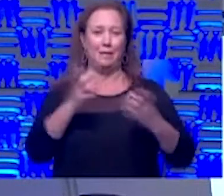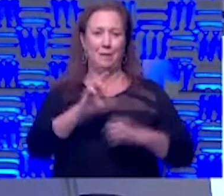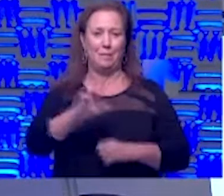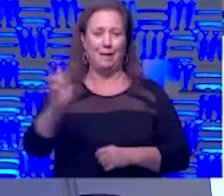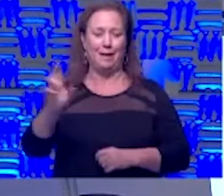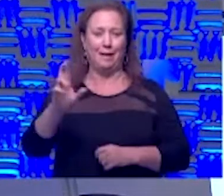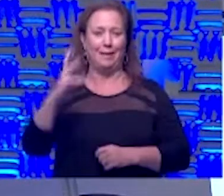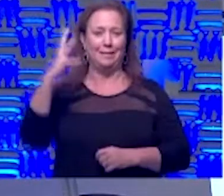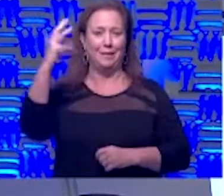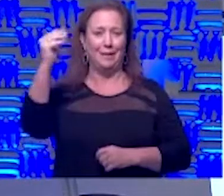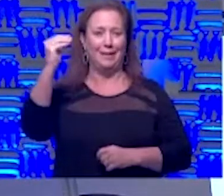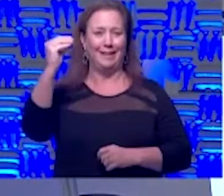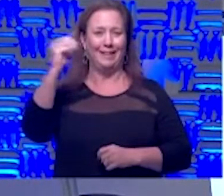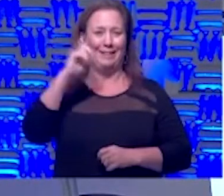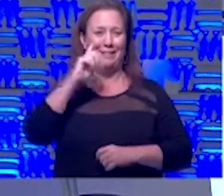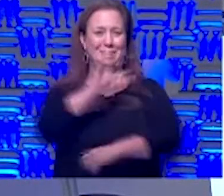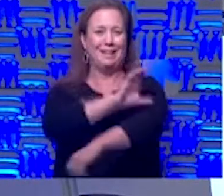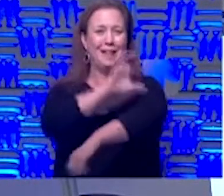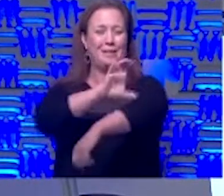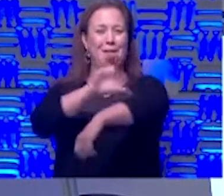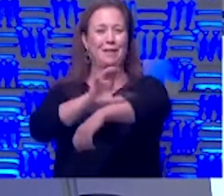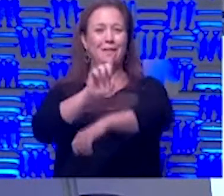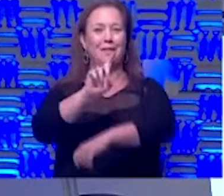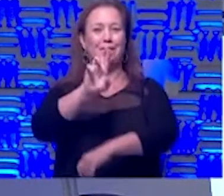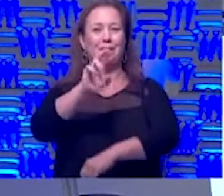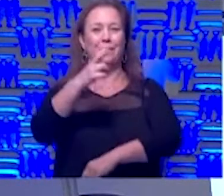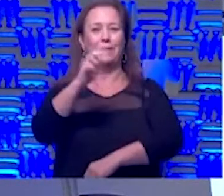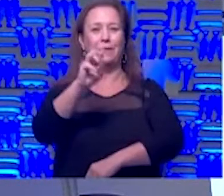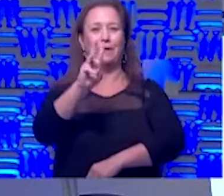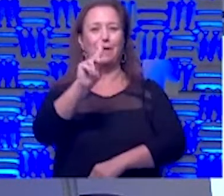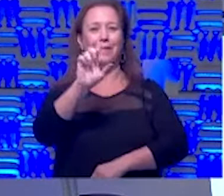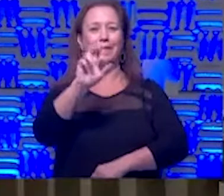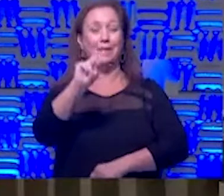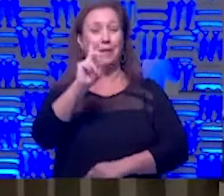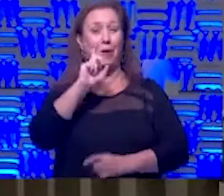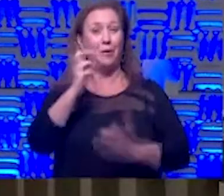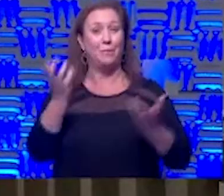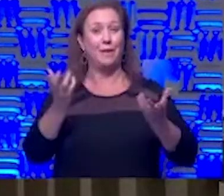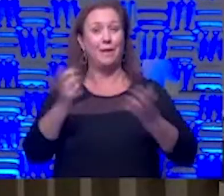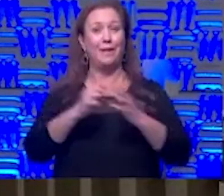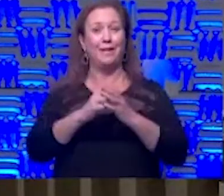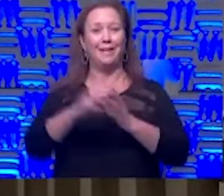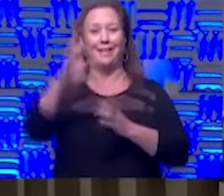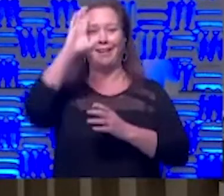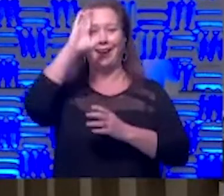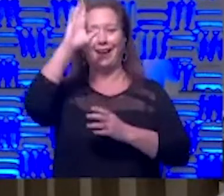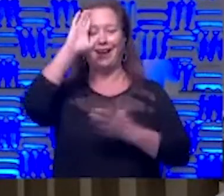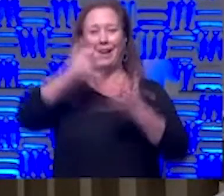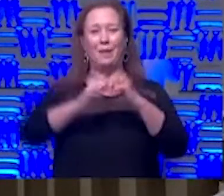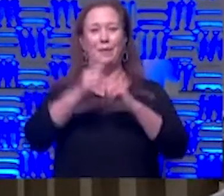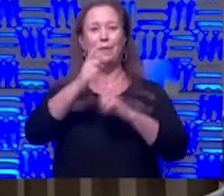because he is stealing time out in Colorado. Doc Hawk. Dr. Hawkinson, you out there? Hi, how are you?